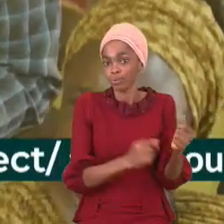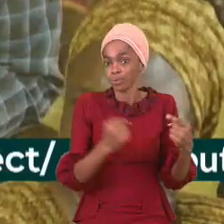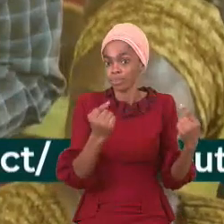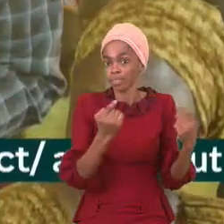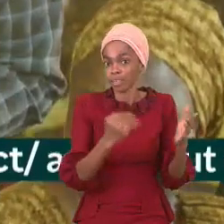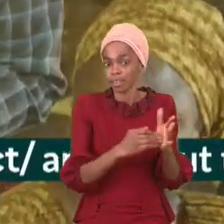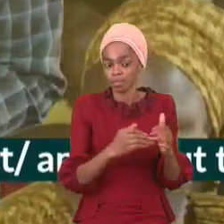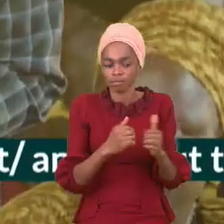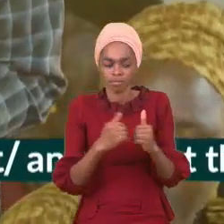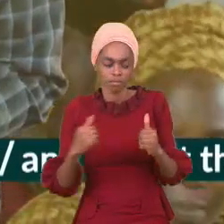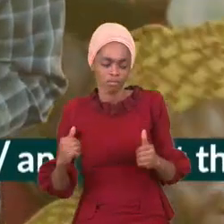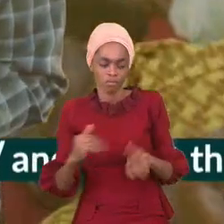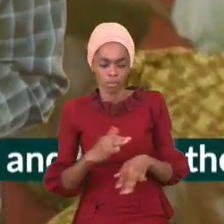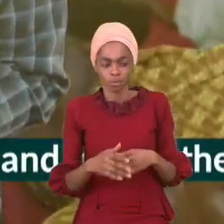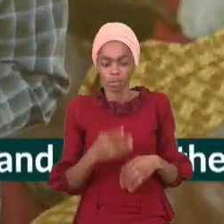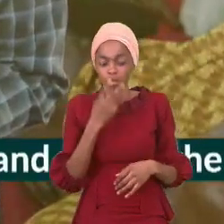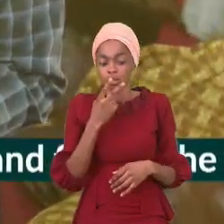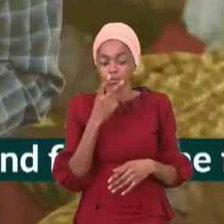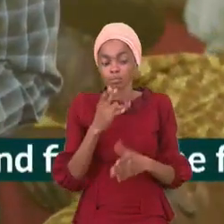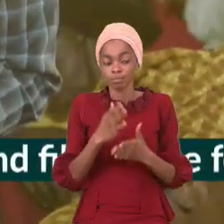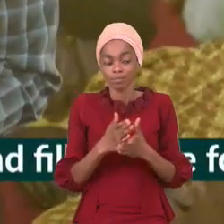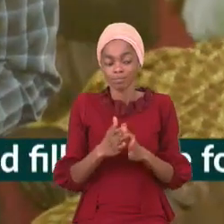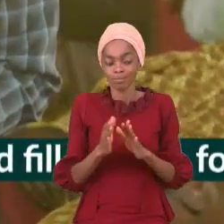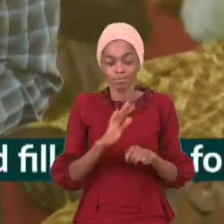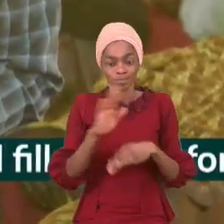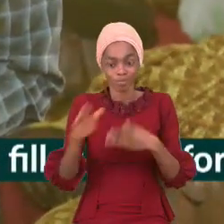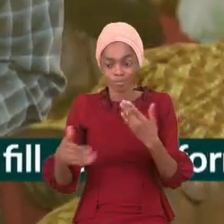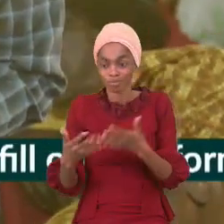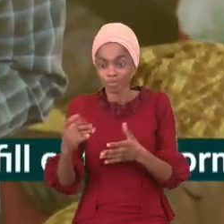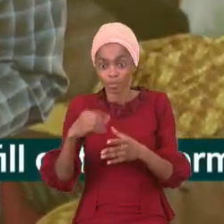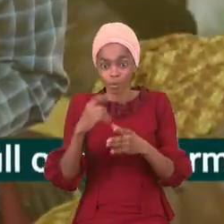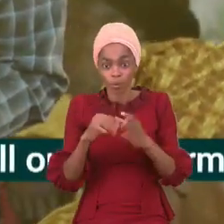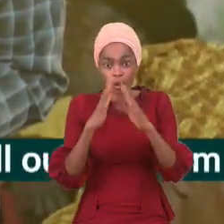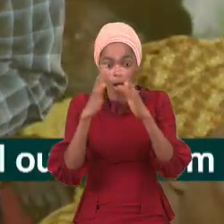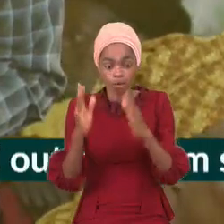you just gave your life to Christ, you are a VIP.